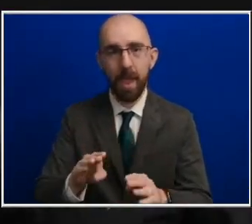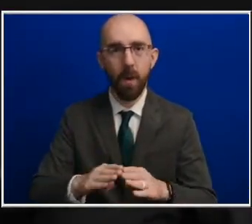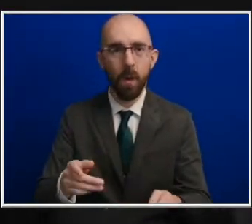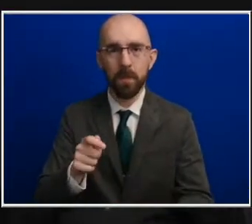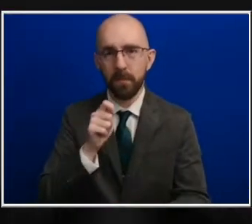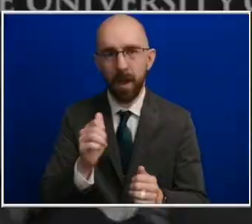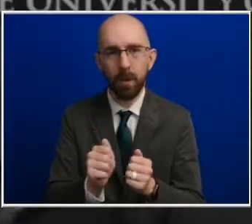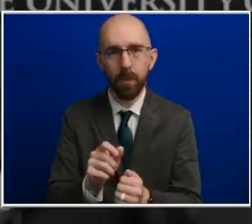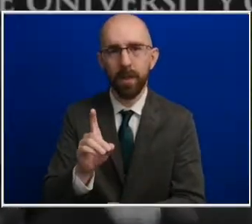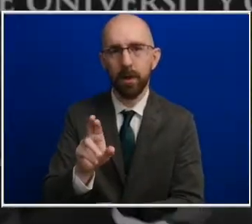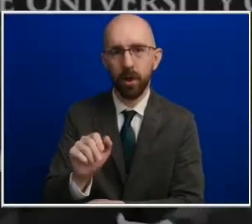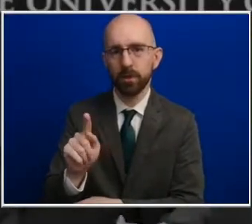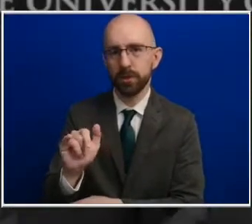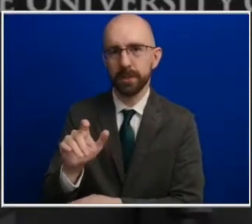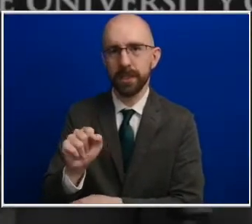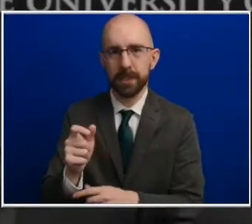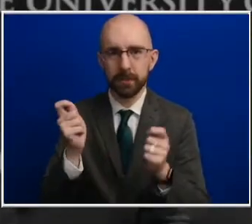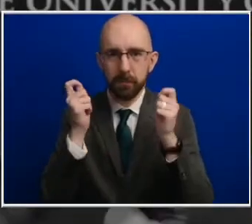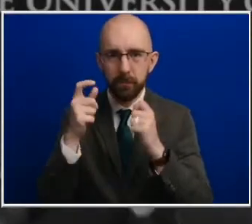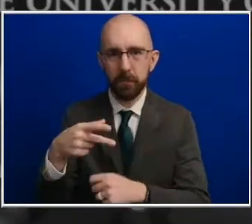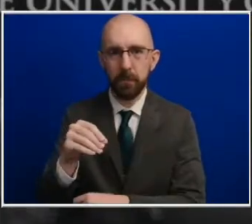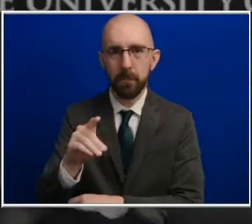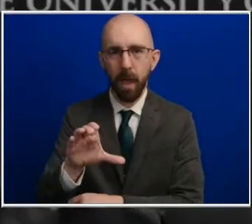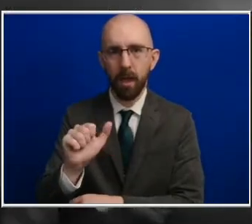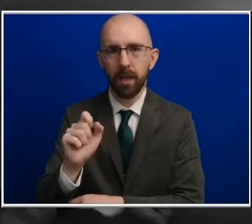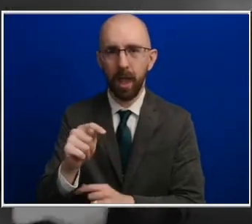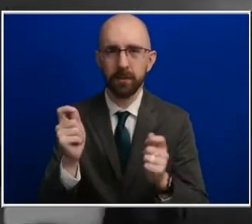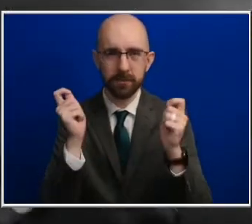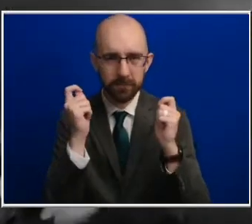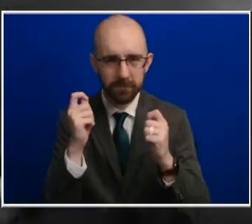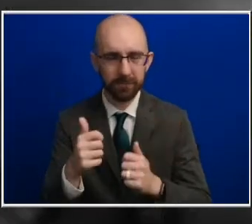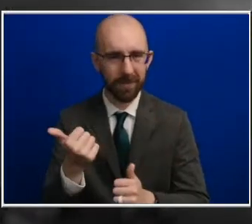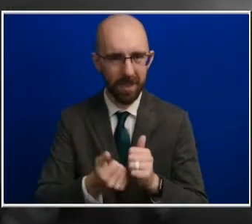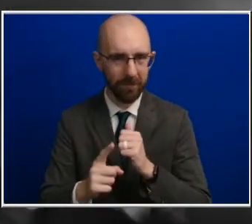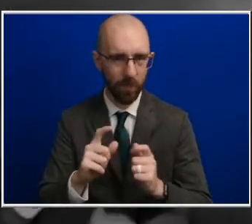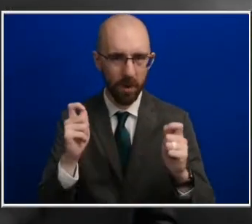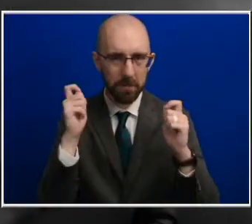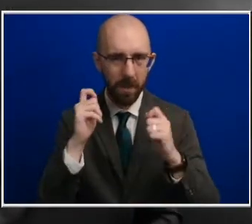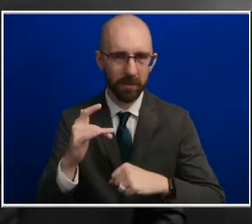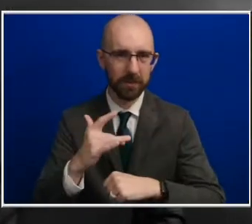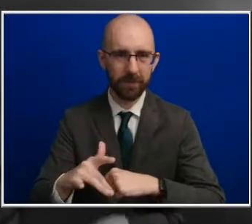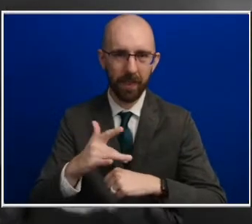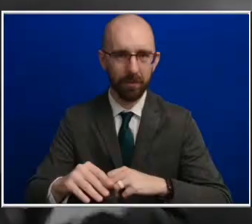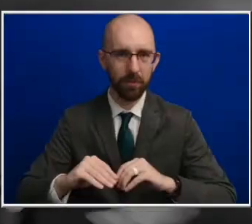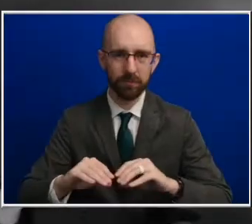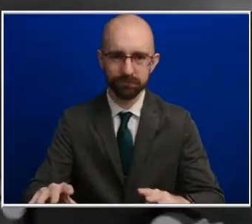with Dr. Stites podcasts. Now everywhere podcasts are available.